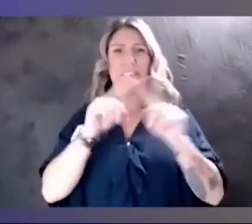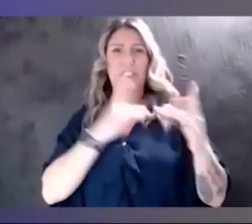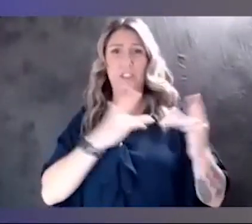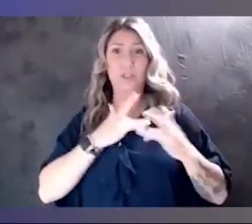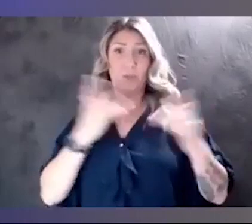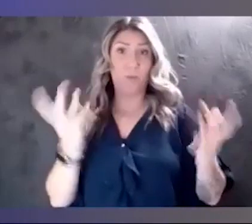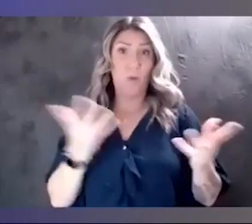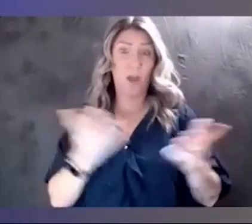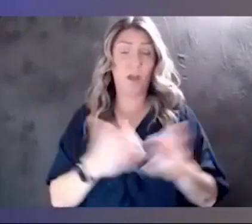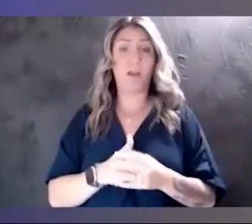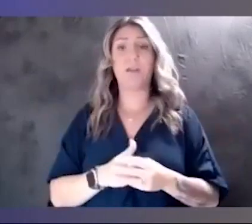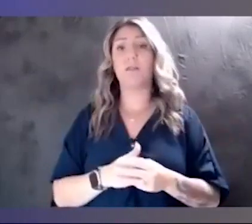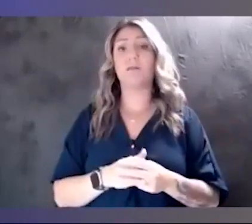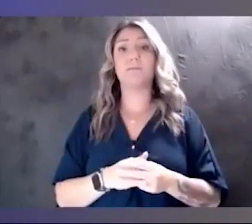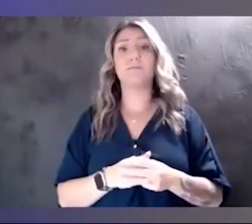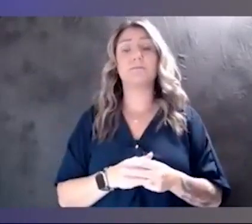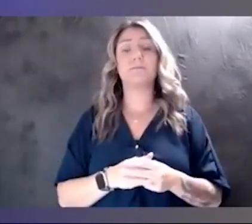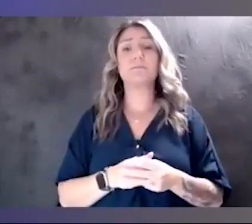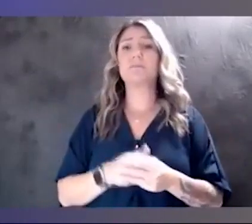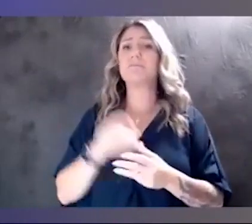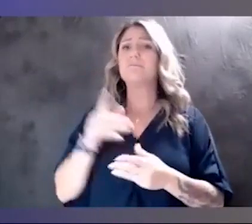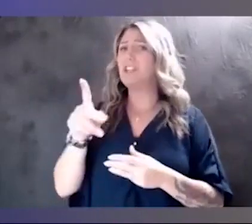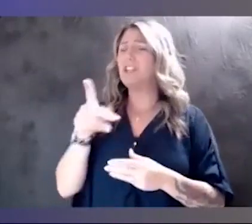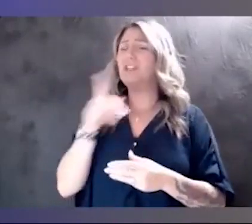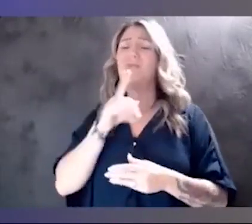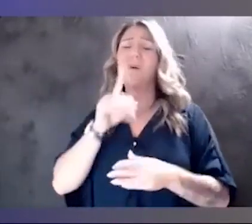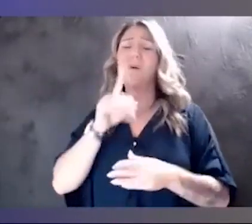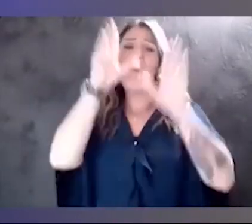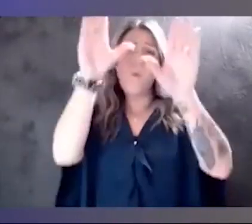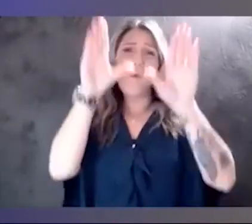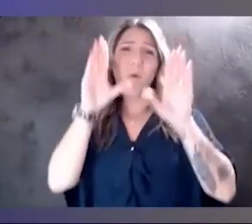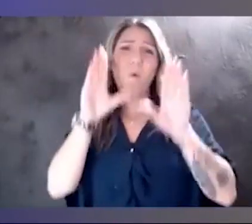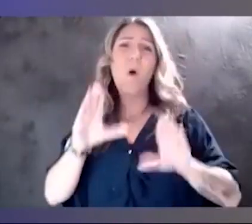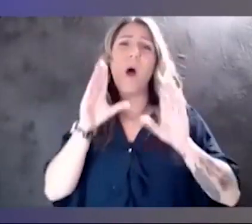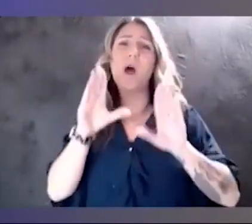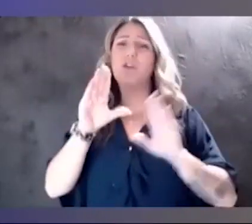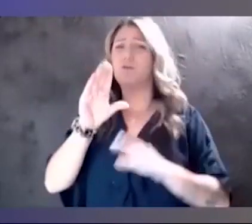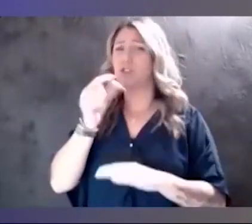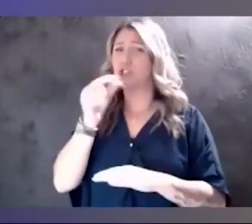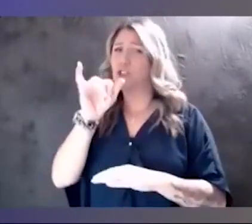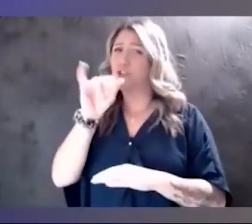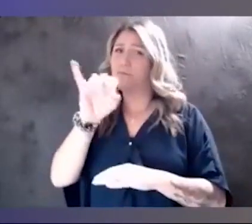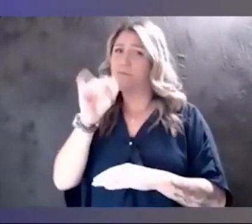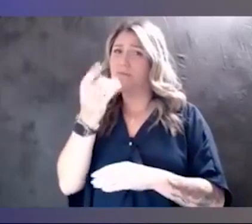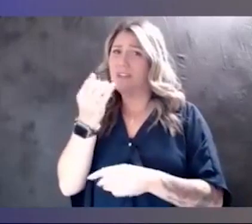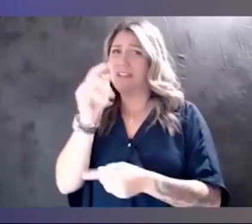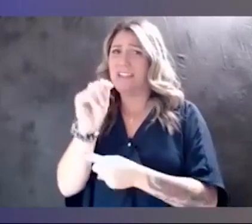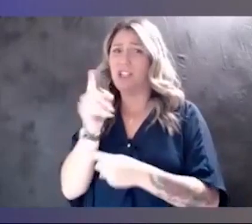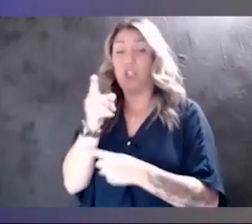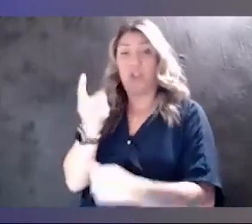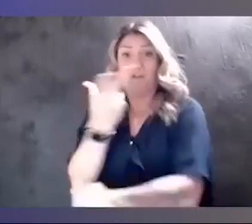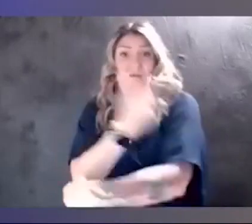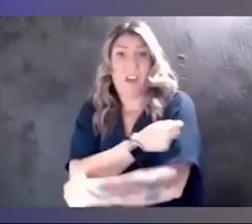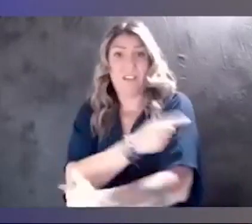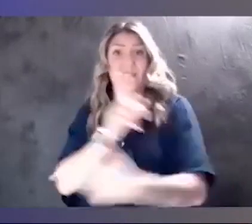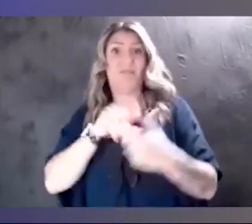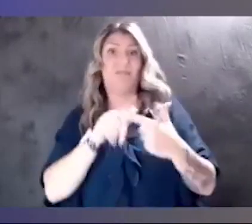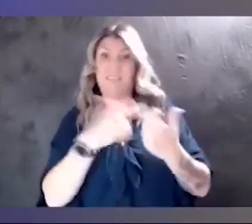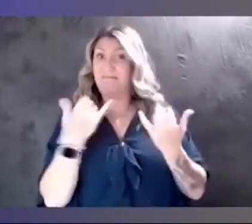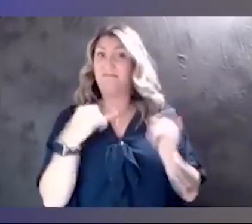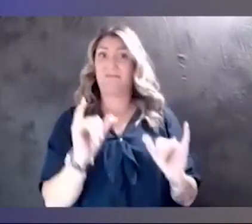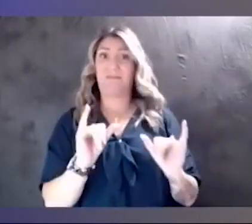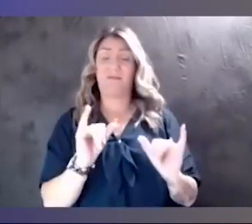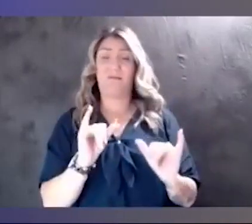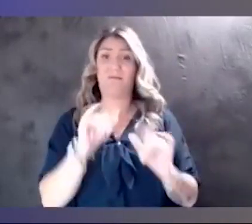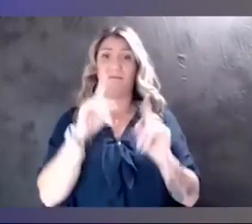Eaker, excellent gymnast, an alternate on the team, and she was vaccinated, and yet she still was tested positive, whereas the